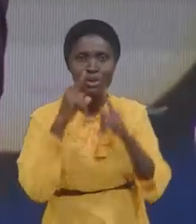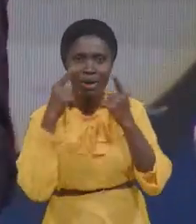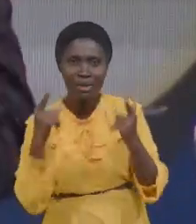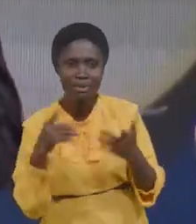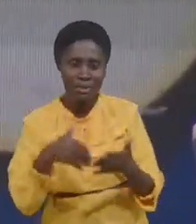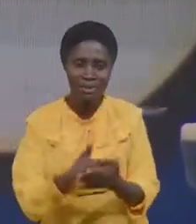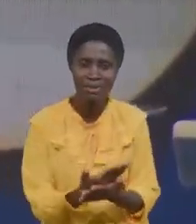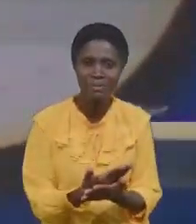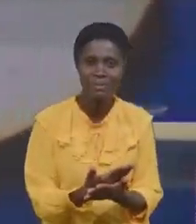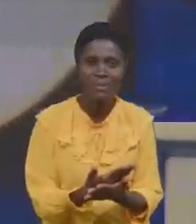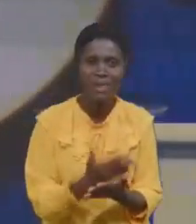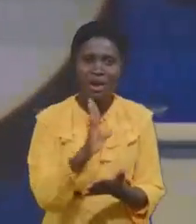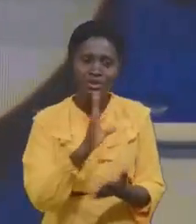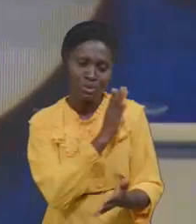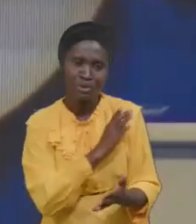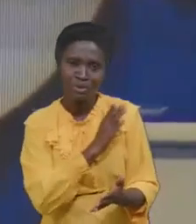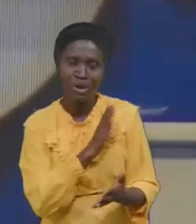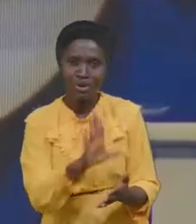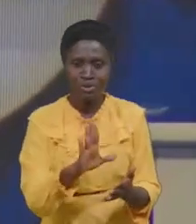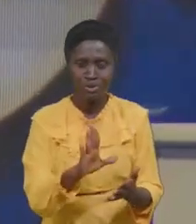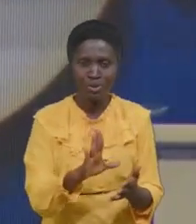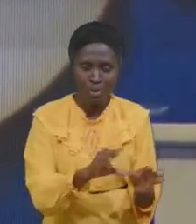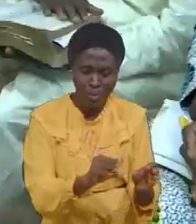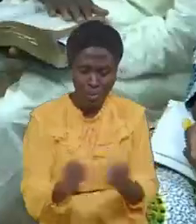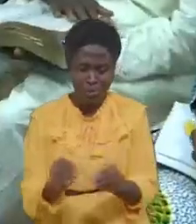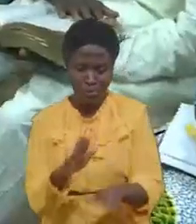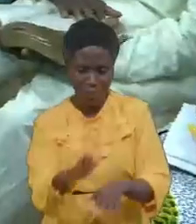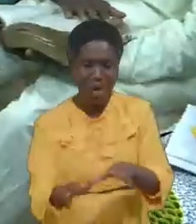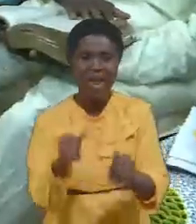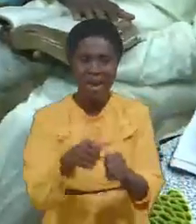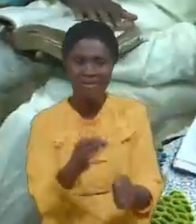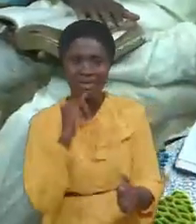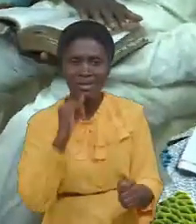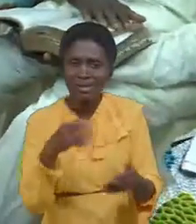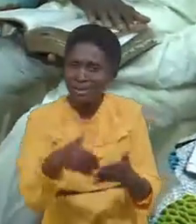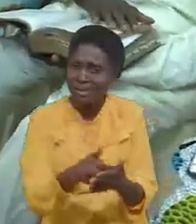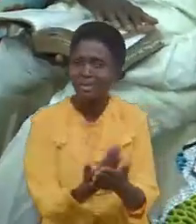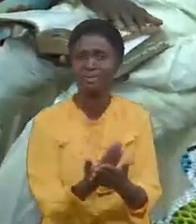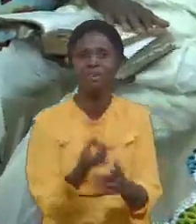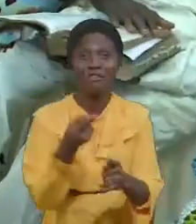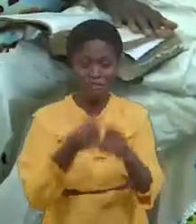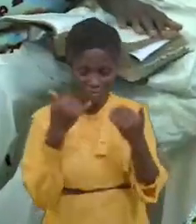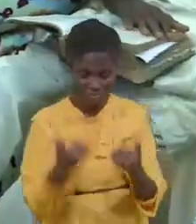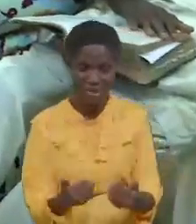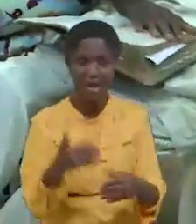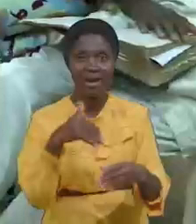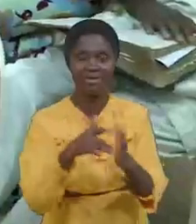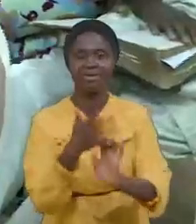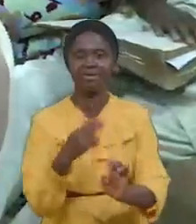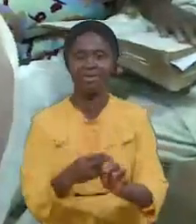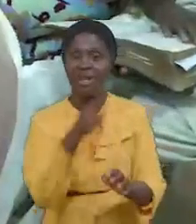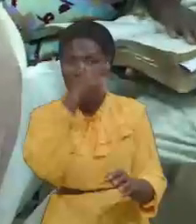language is new. Your carriage, everything is new from tonight. Because we're